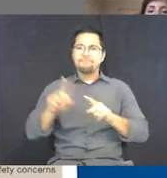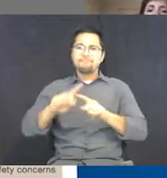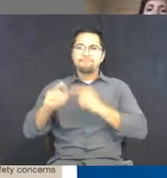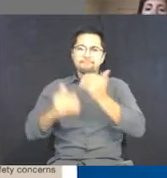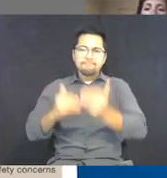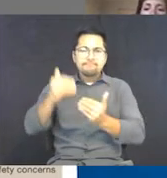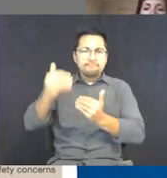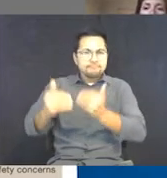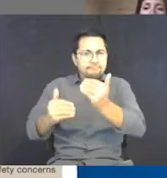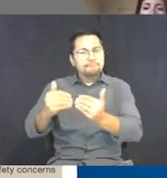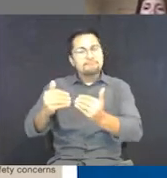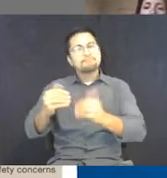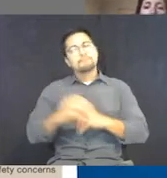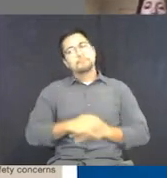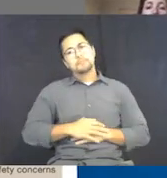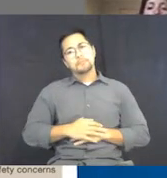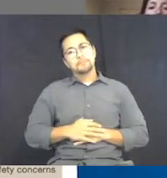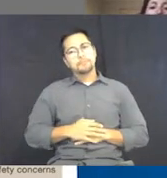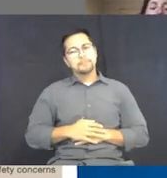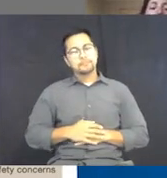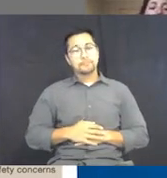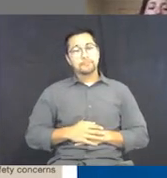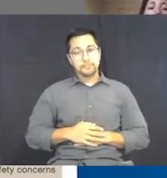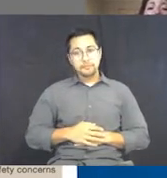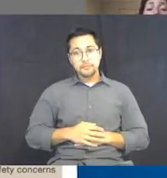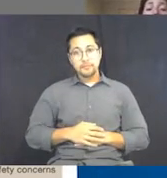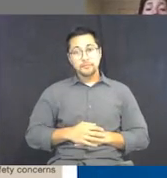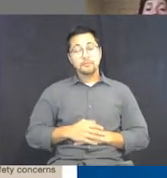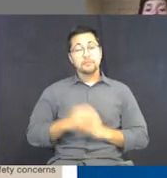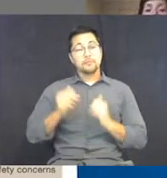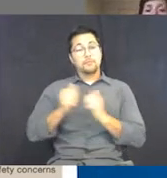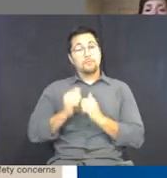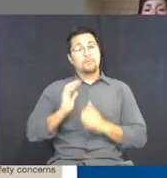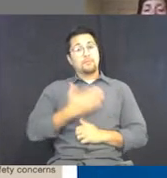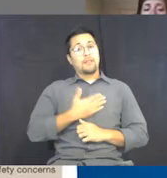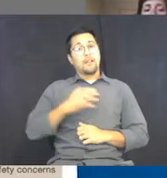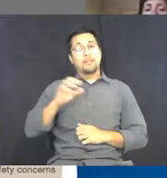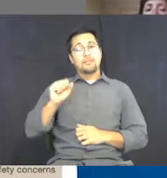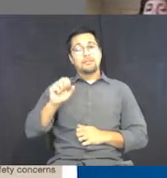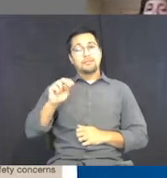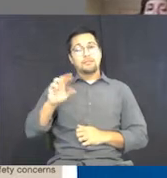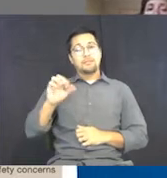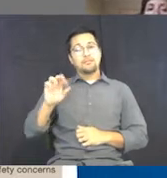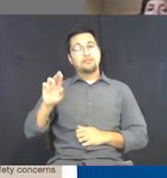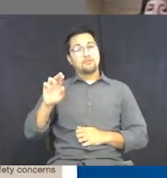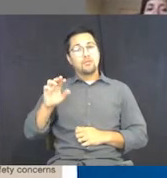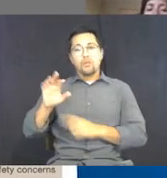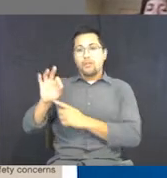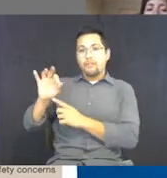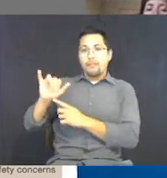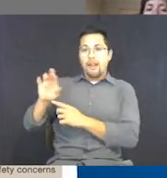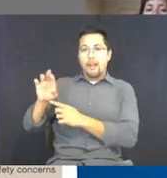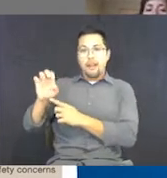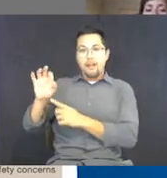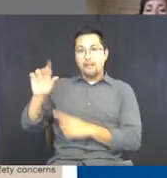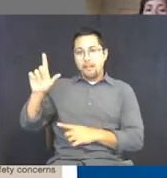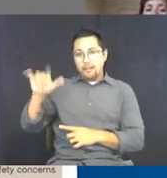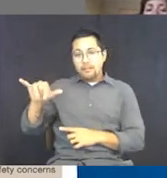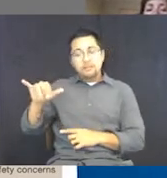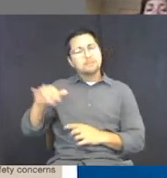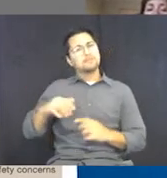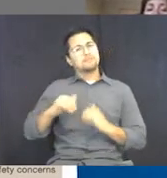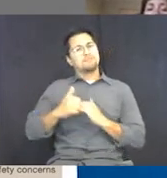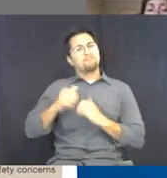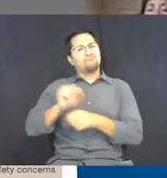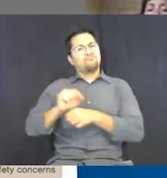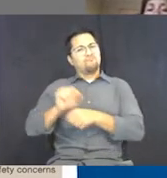enabling technology works. So with our sensor-based system, the Firefly, the way that the sensors work